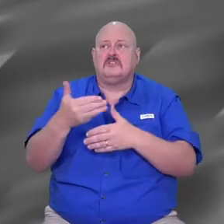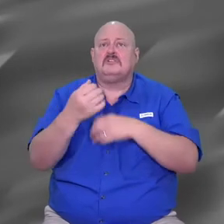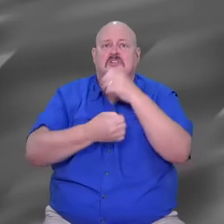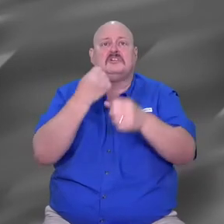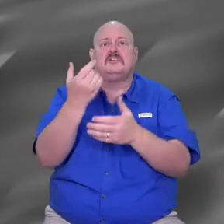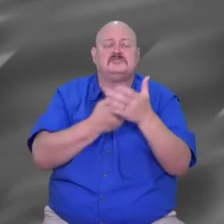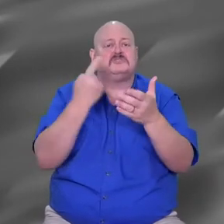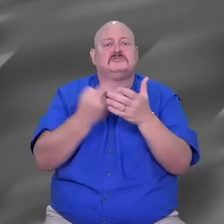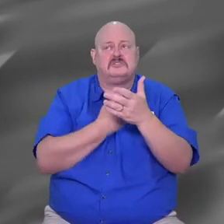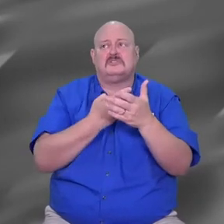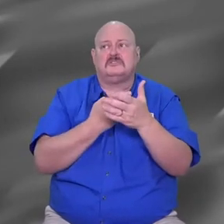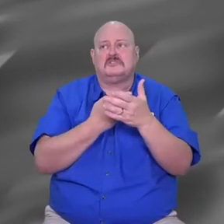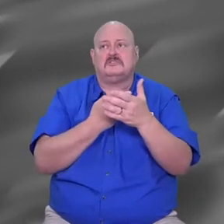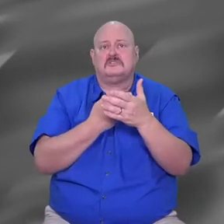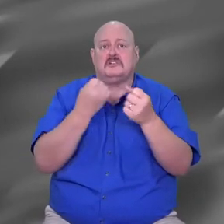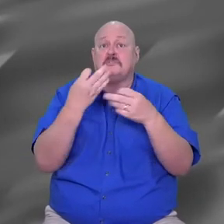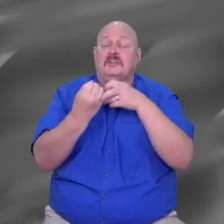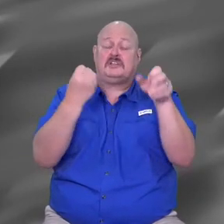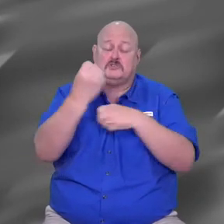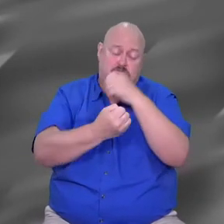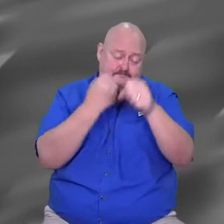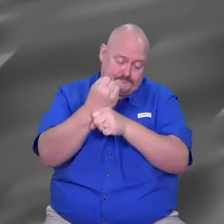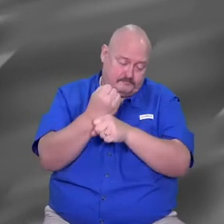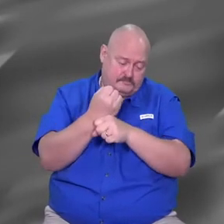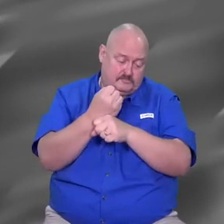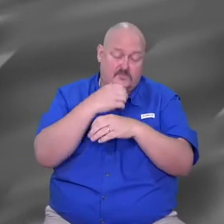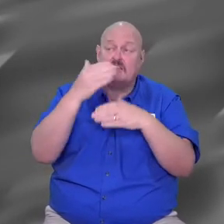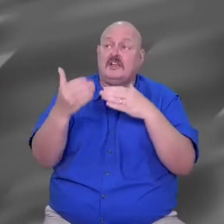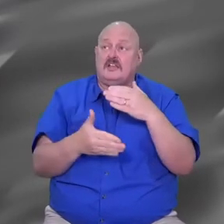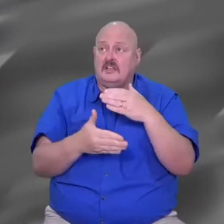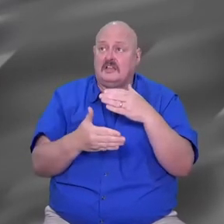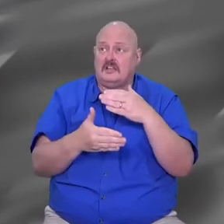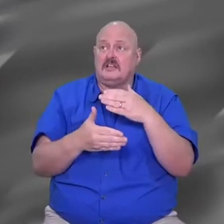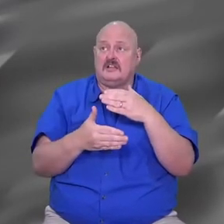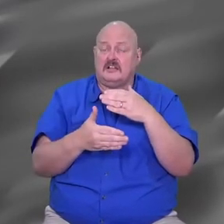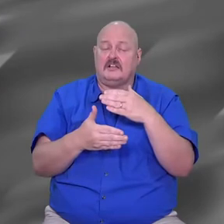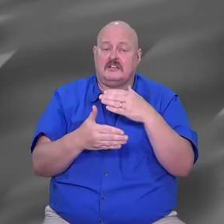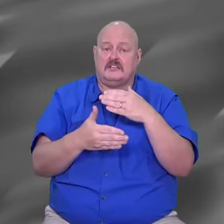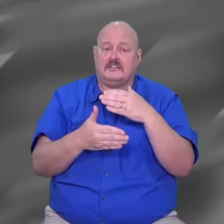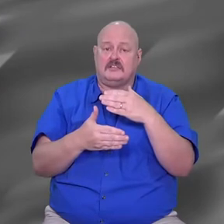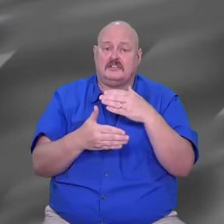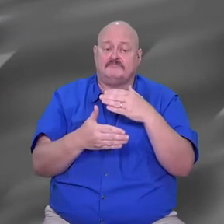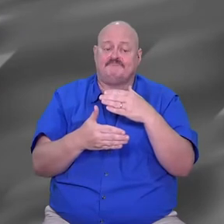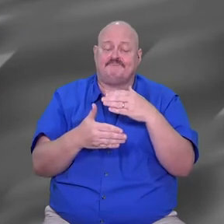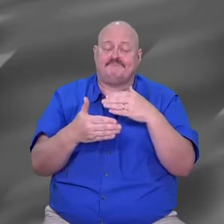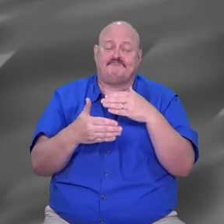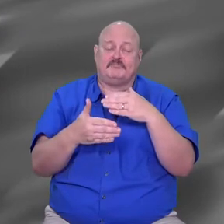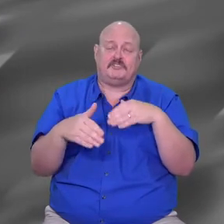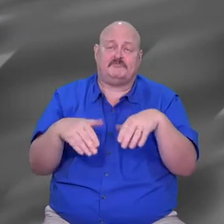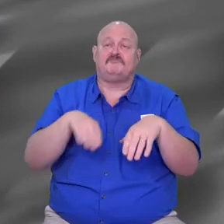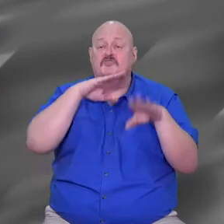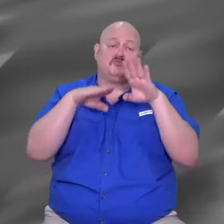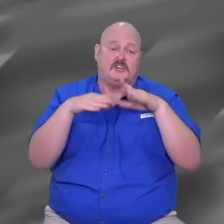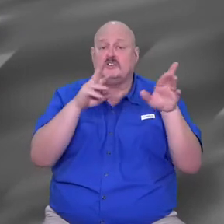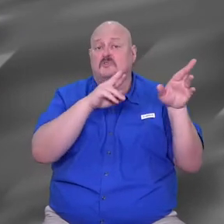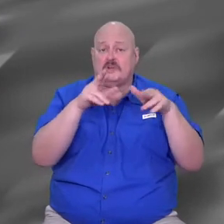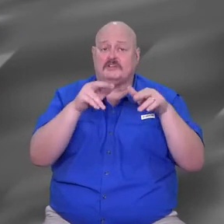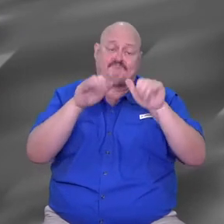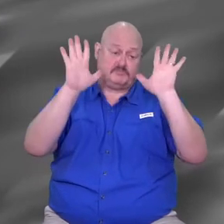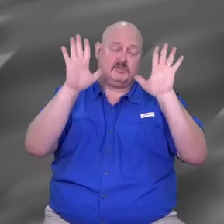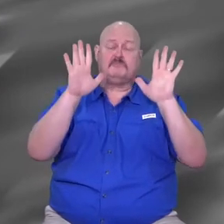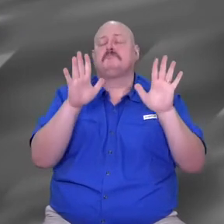or sometimes even decades. They're at the end of their proverbial rope. And so that being said, we're going to deal